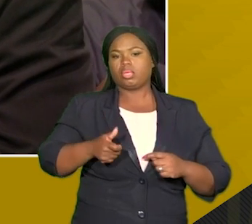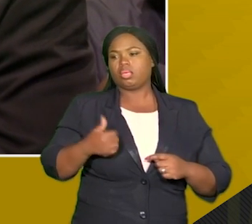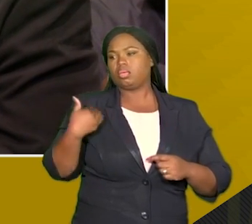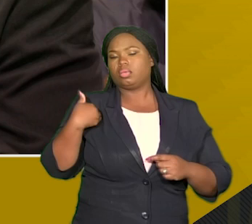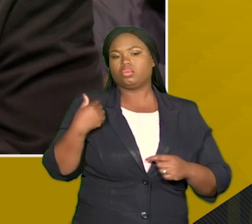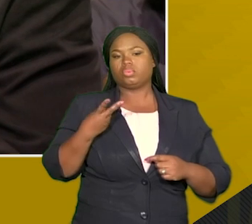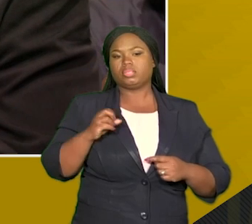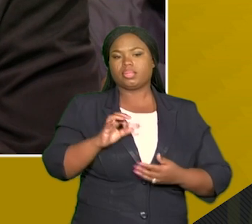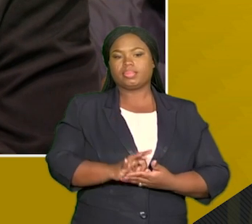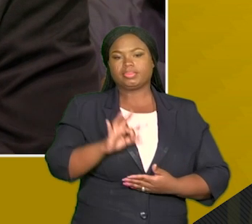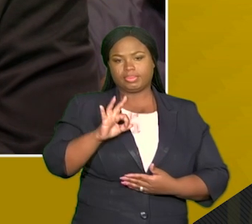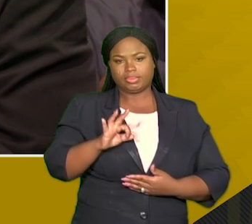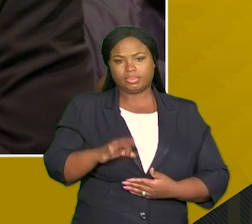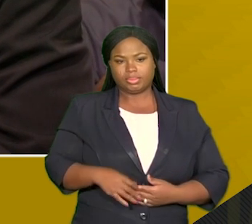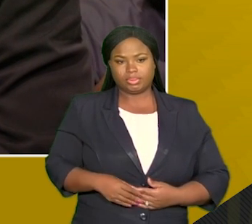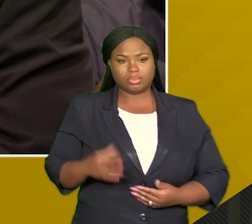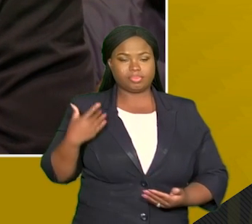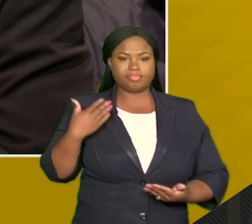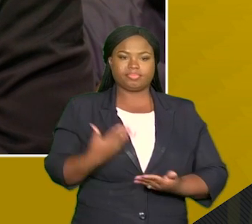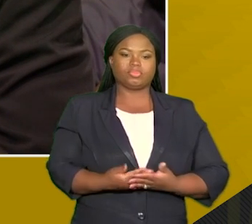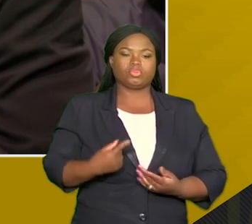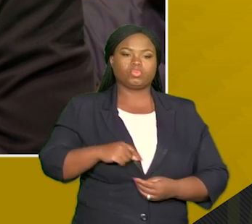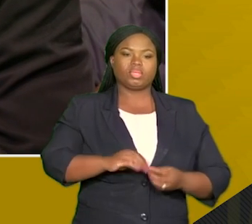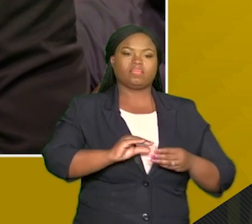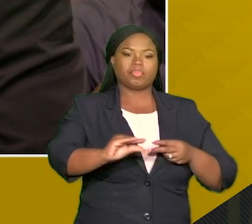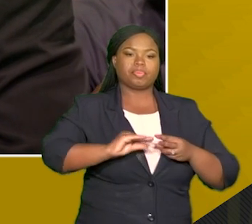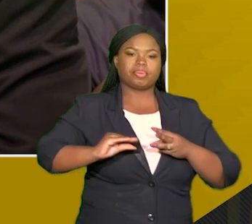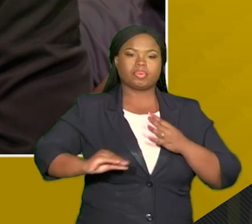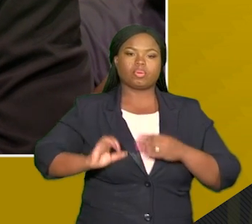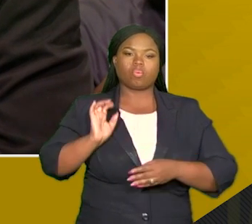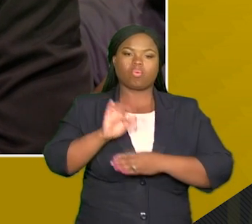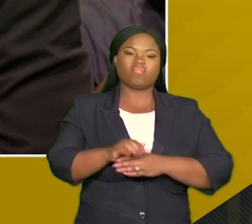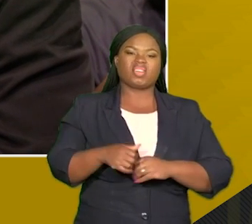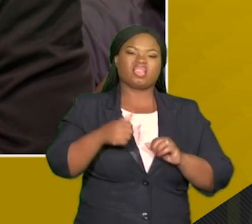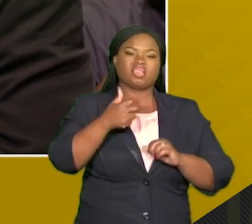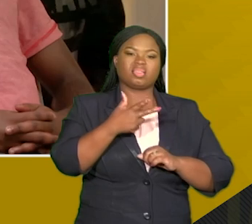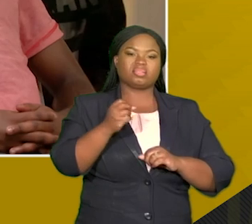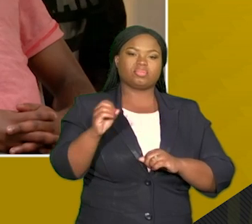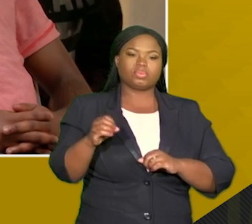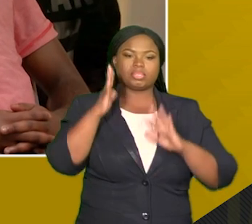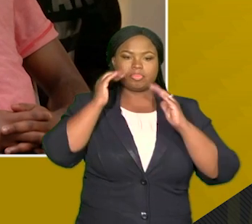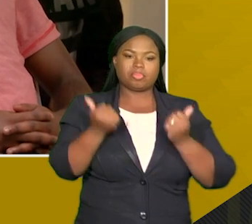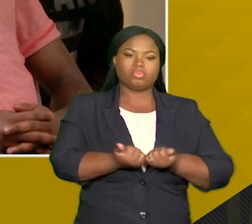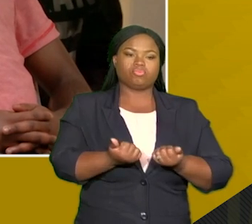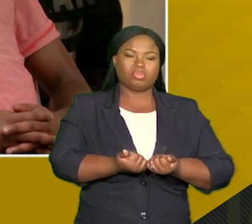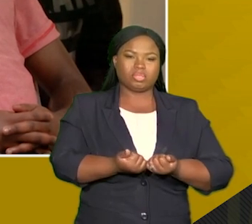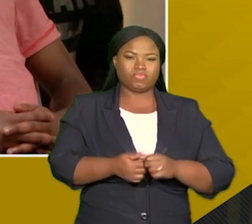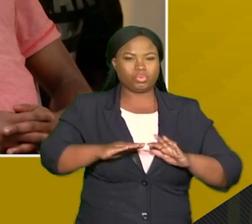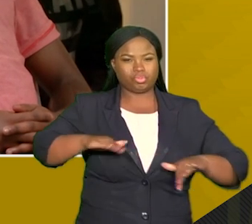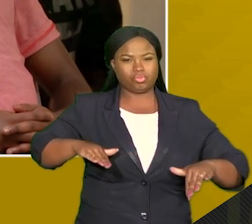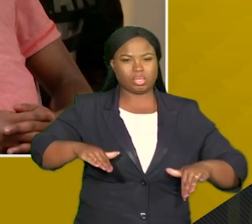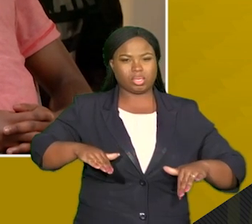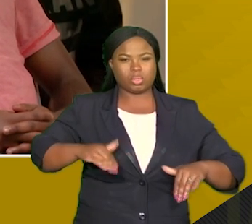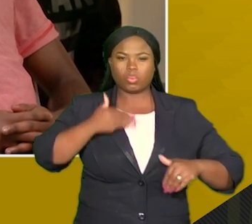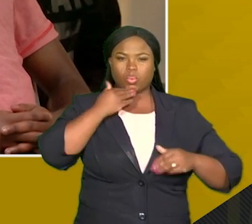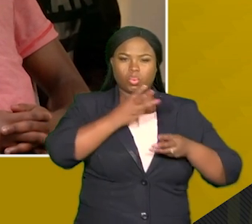2013. But to date, we have paid more than 800 bursaries to children. We are a bit